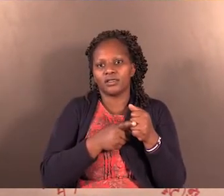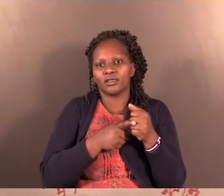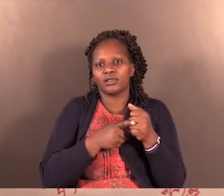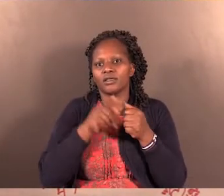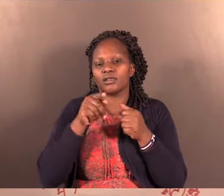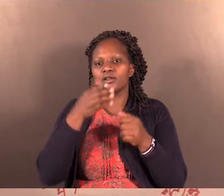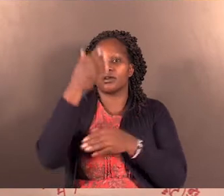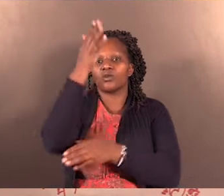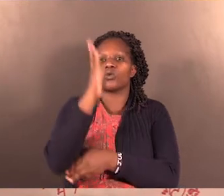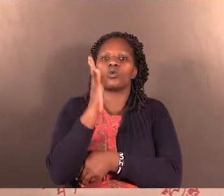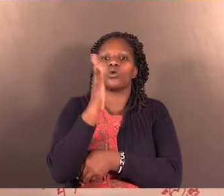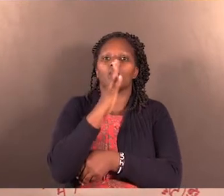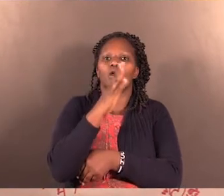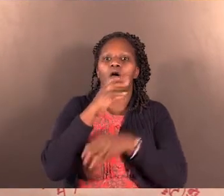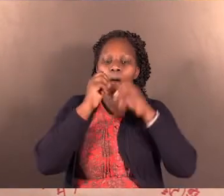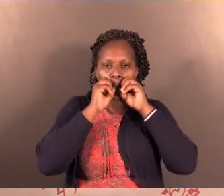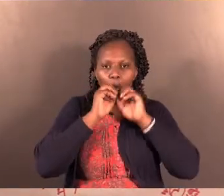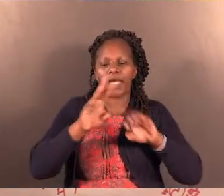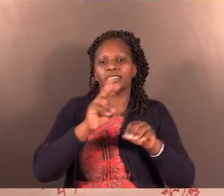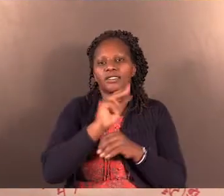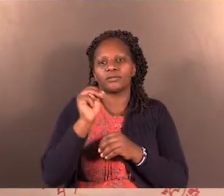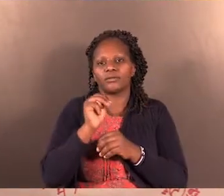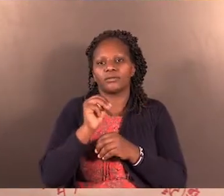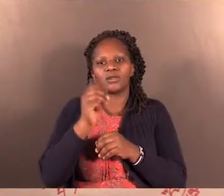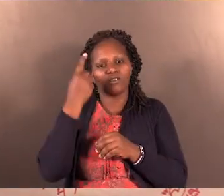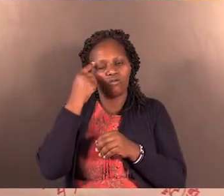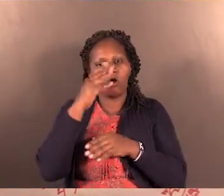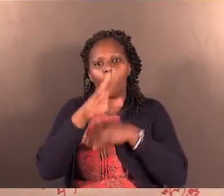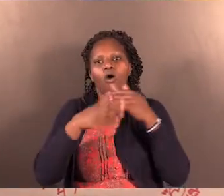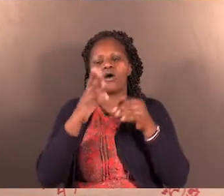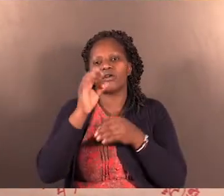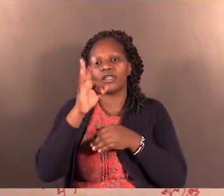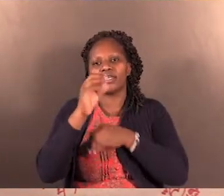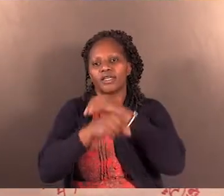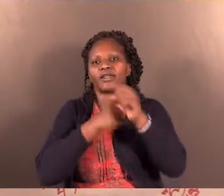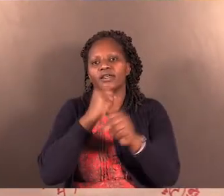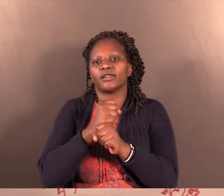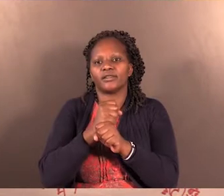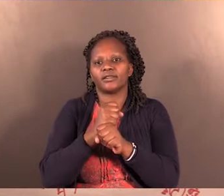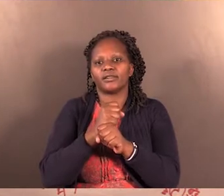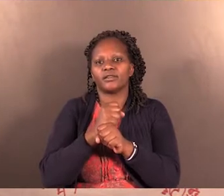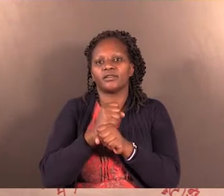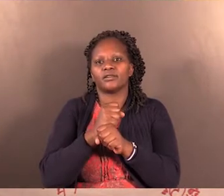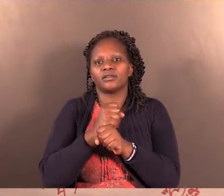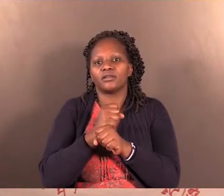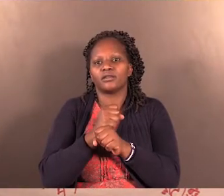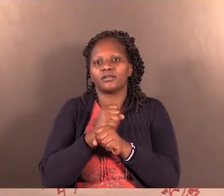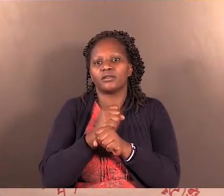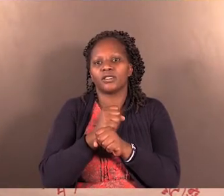this is that God blessed them. And for the rest of the 3 years period, they were